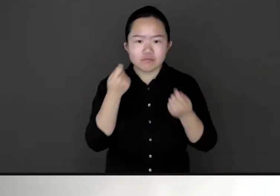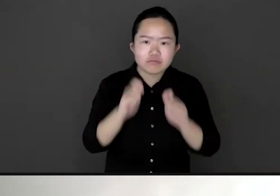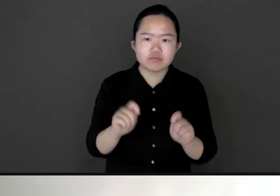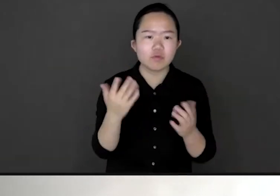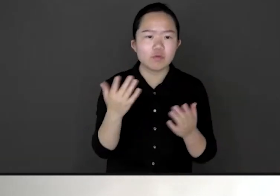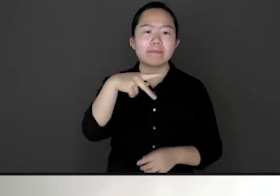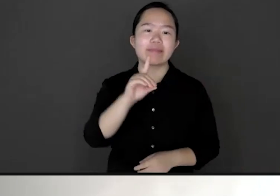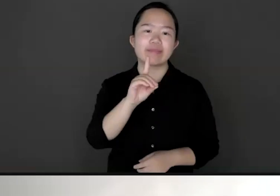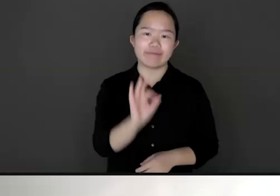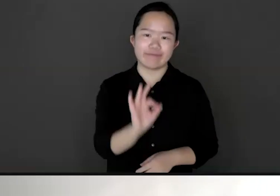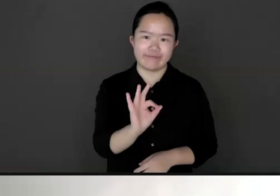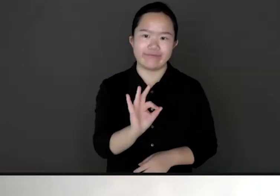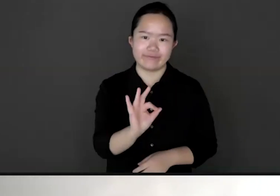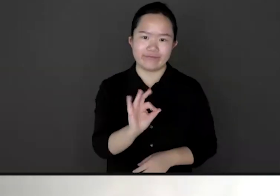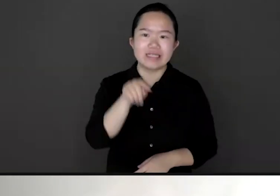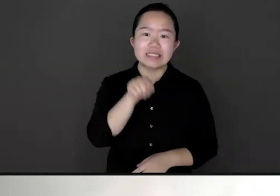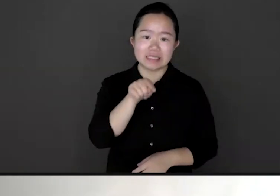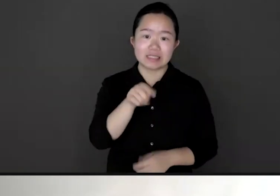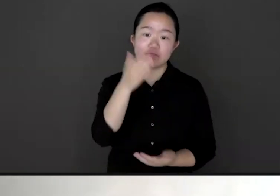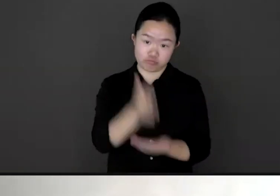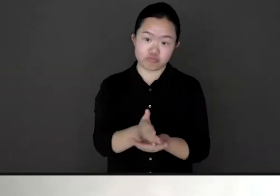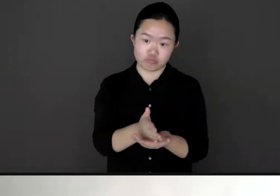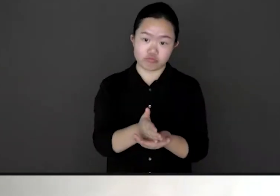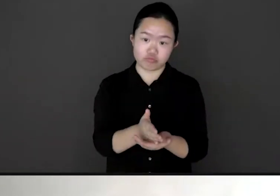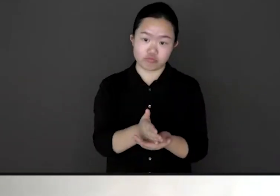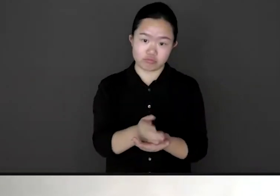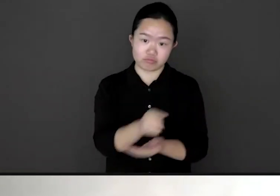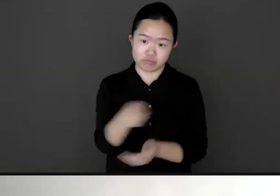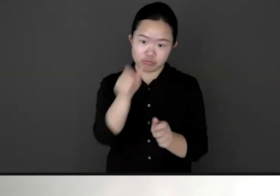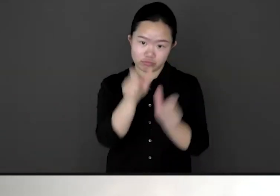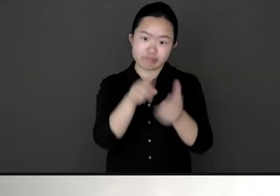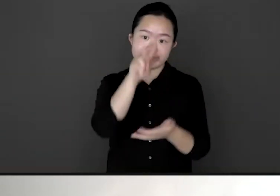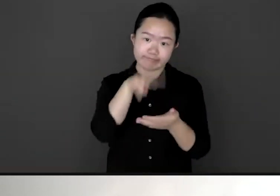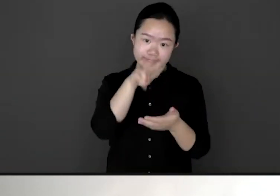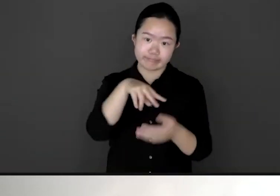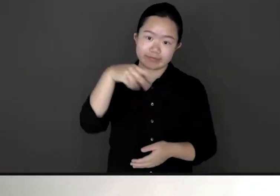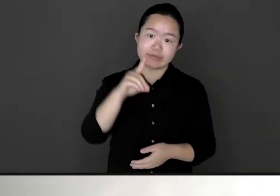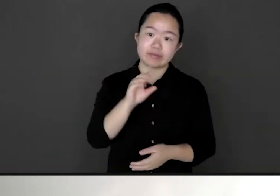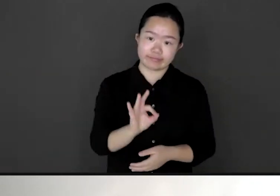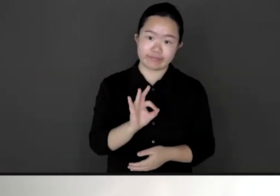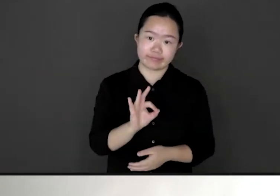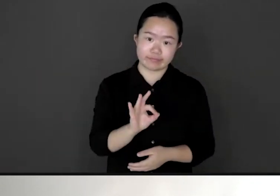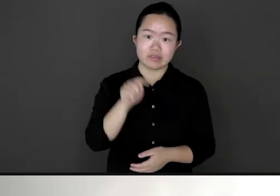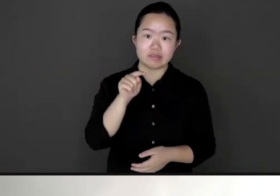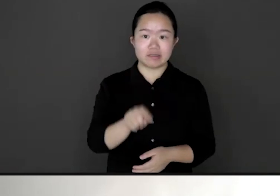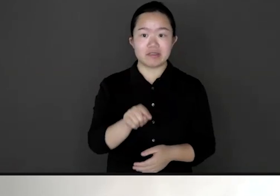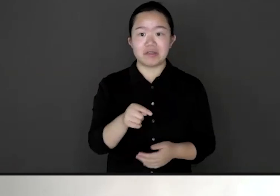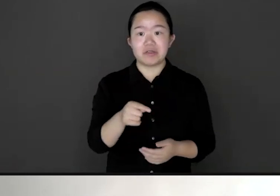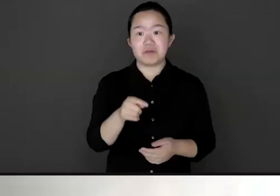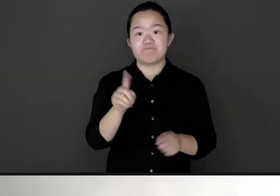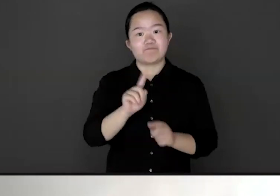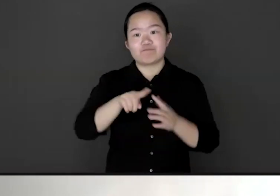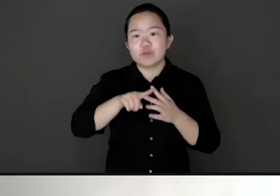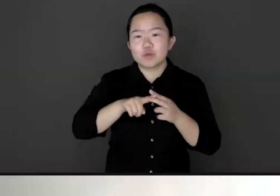better. The problem is, what is the easiest way to get content out there without putting a web developer behind it to create